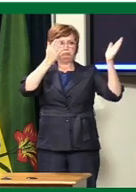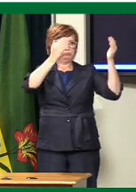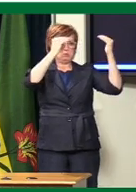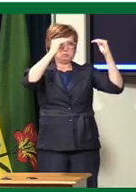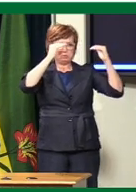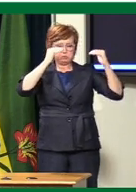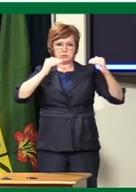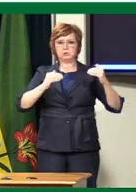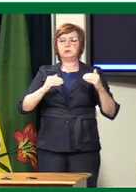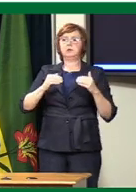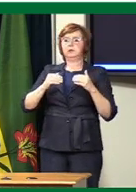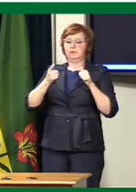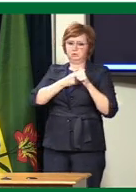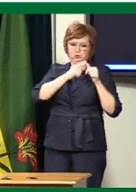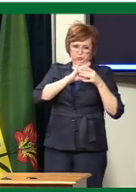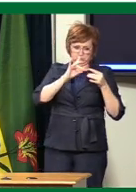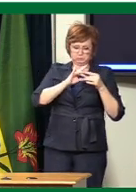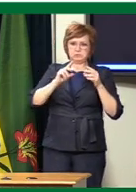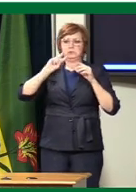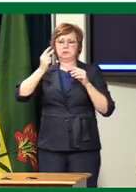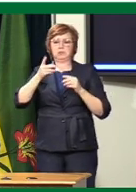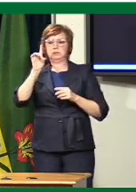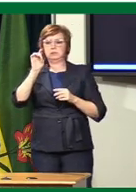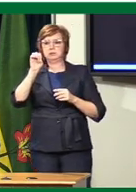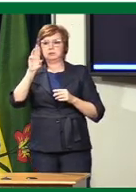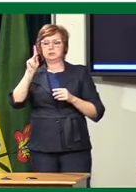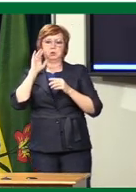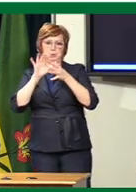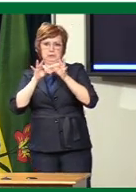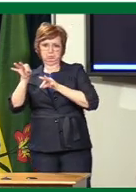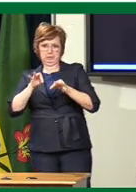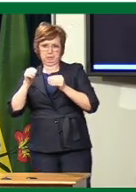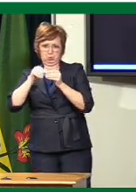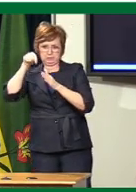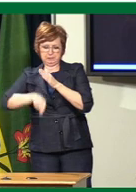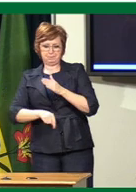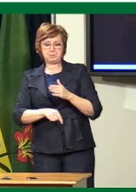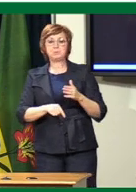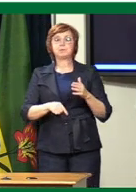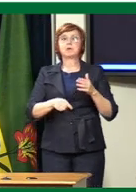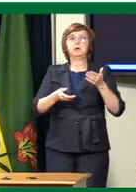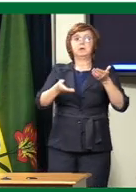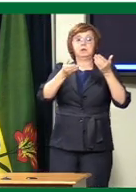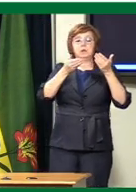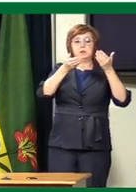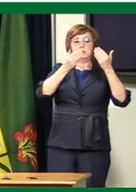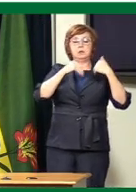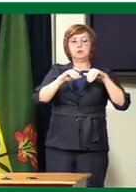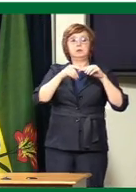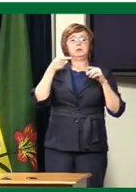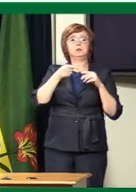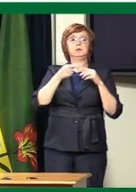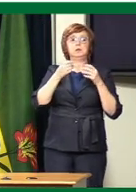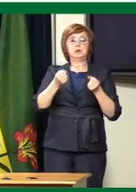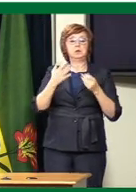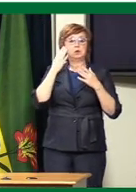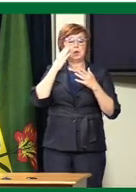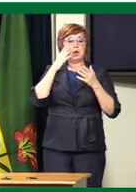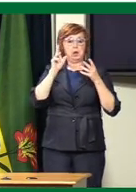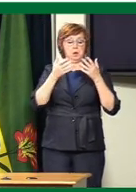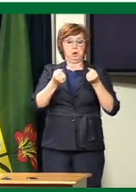before I do, I'd like to provide some context for today. I'd like to acknowledge that currently our contact tracing system